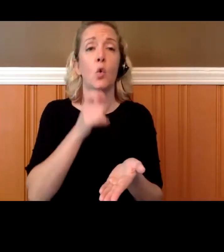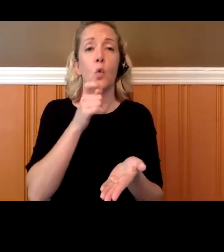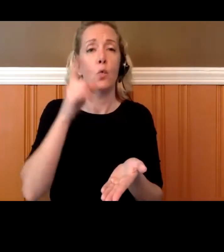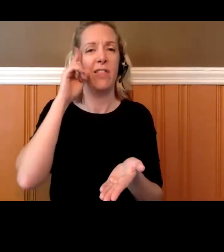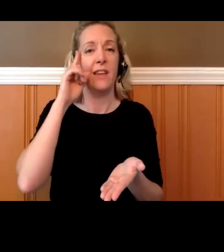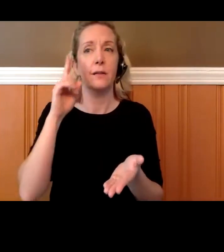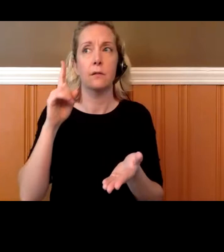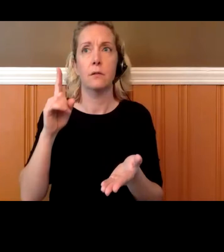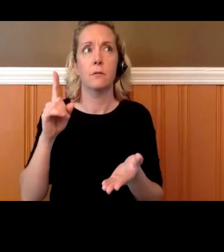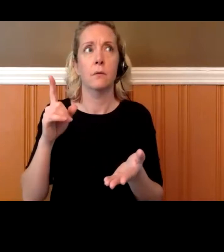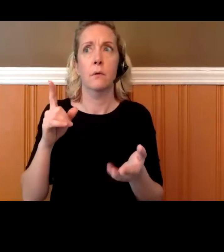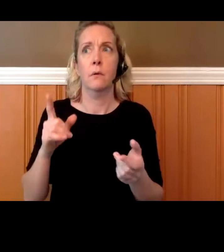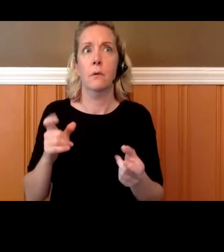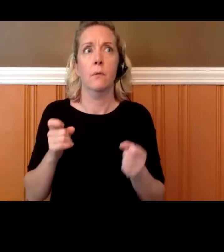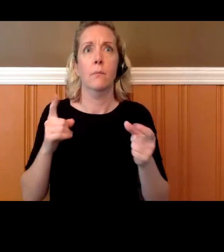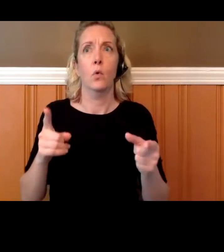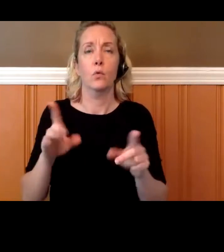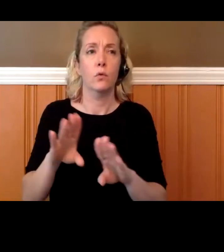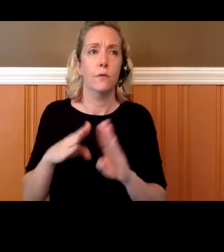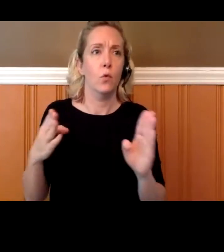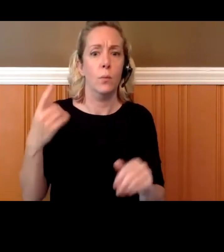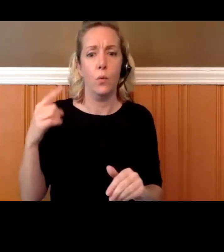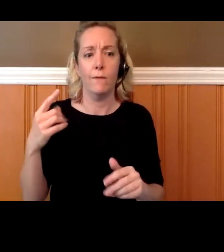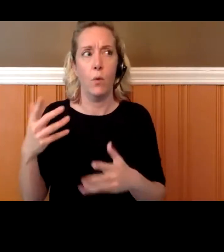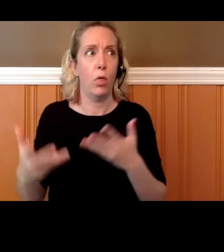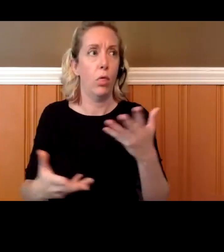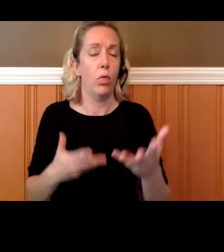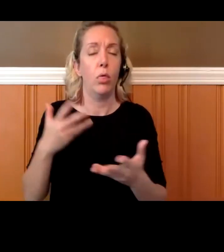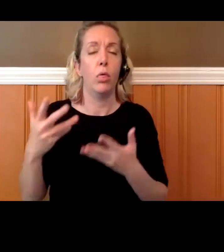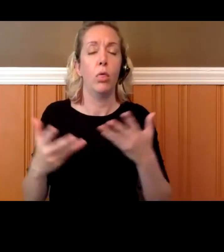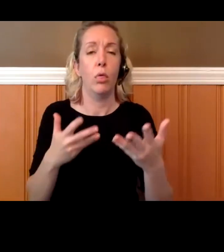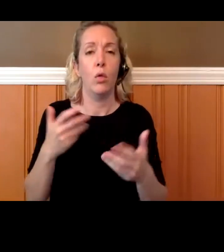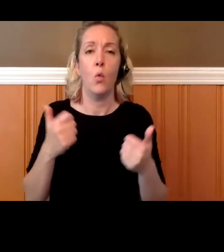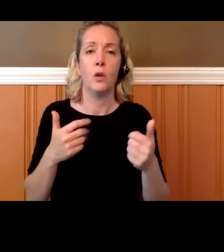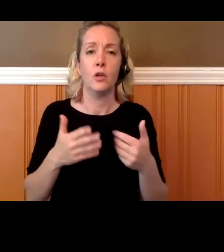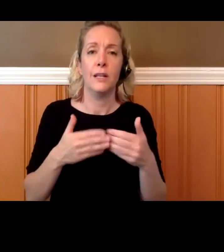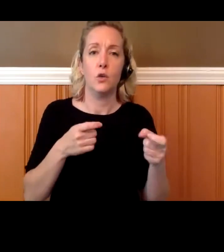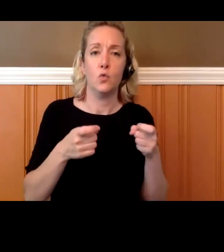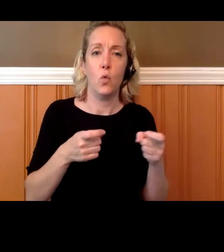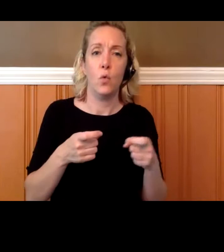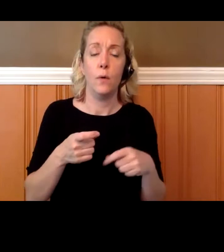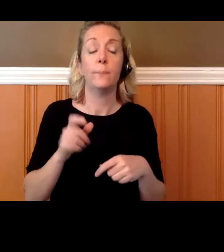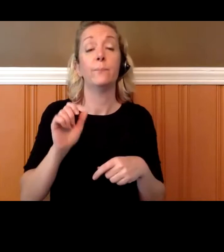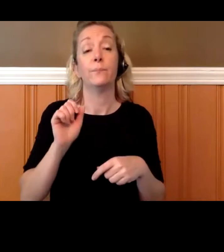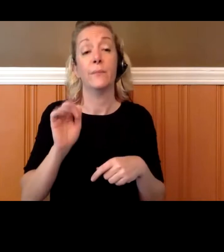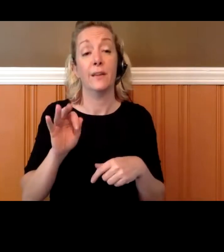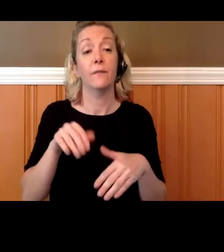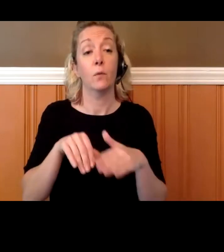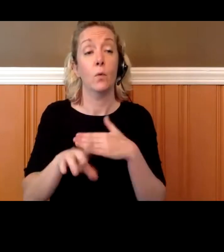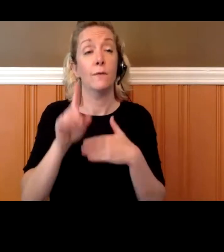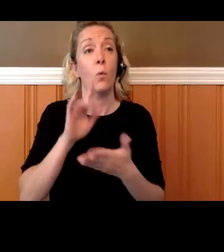pretty open-ended. They don't know why is this guy here? And they don't have a willing pharmacy for a non-pharmaceutical item.